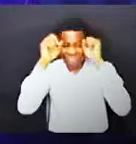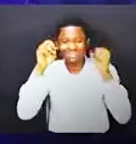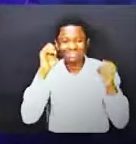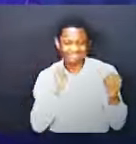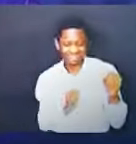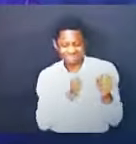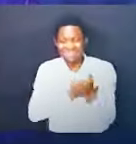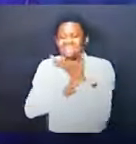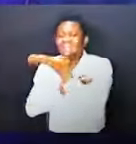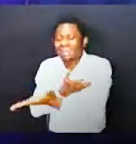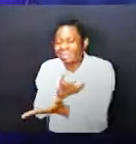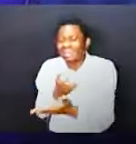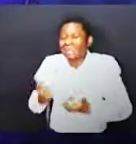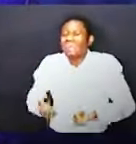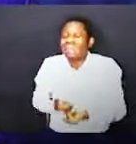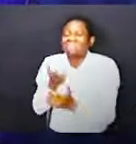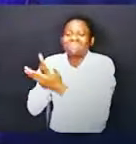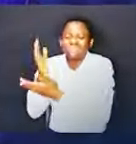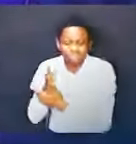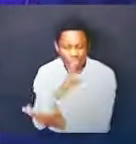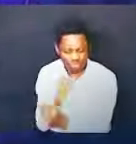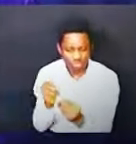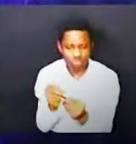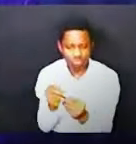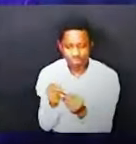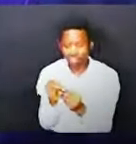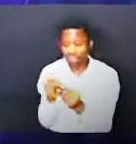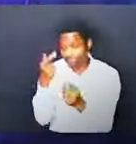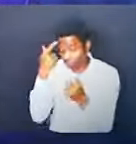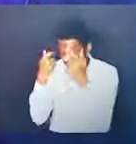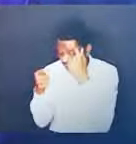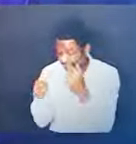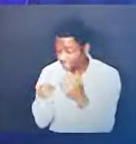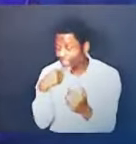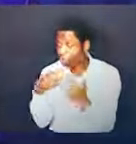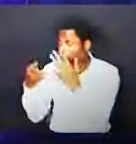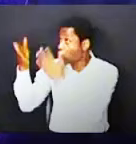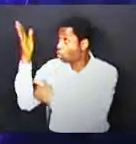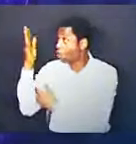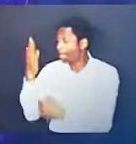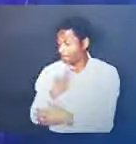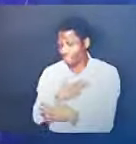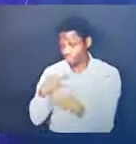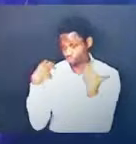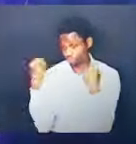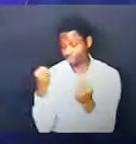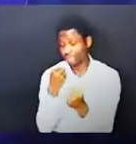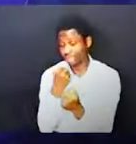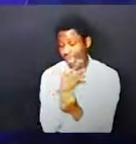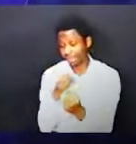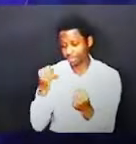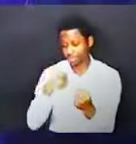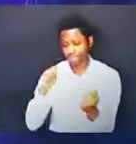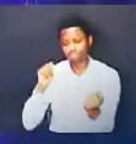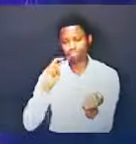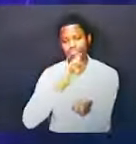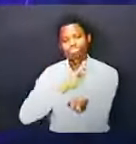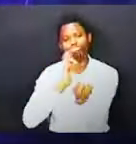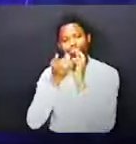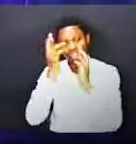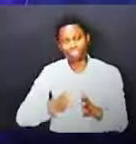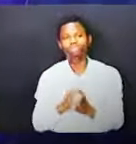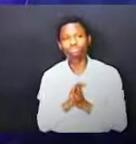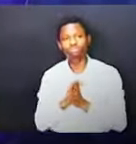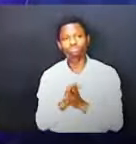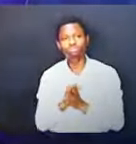around. Because he says that you are my strength and my redeemer. If you want to please